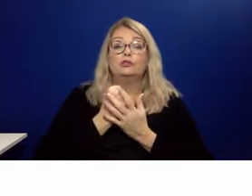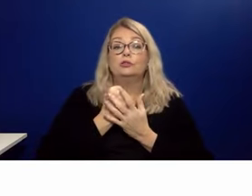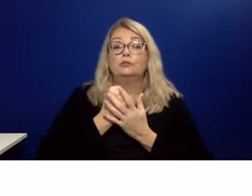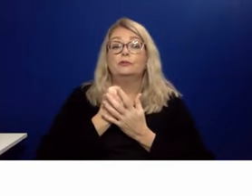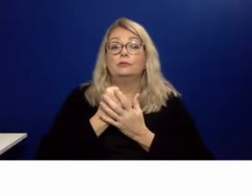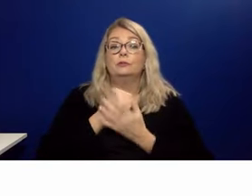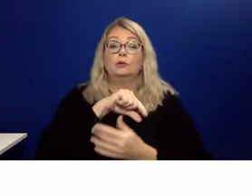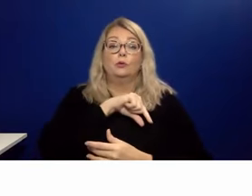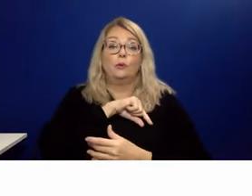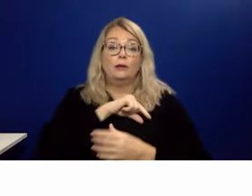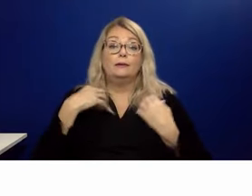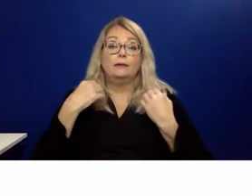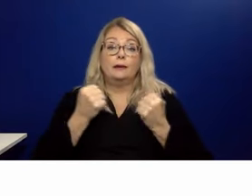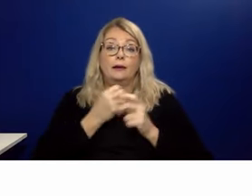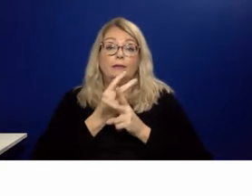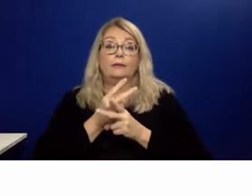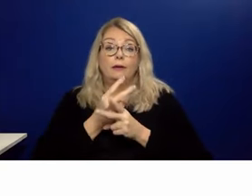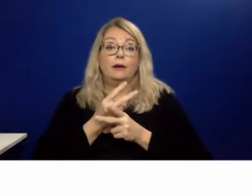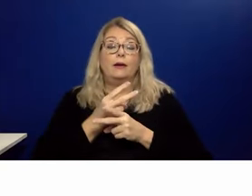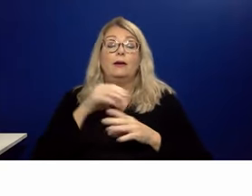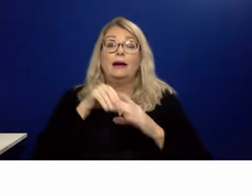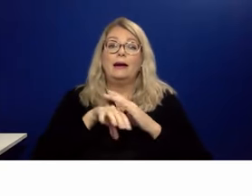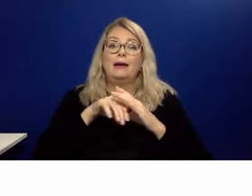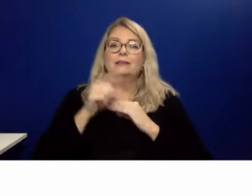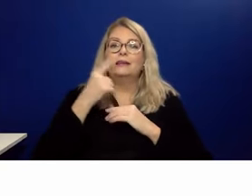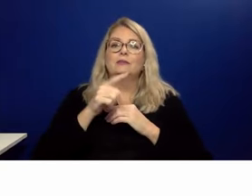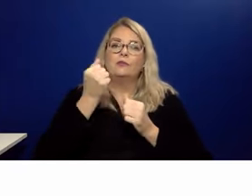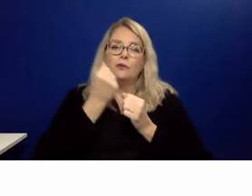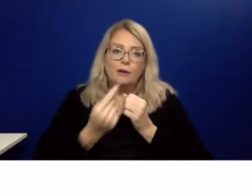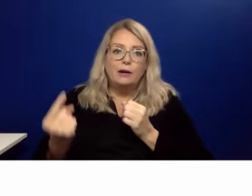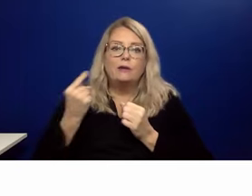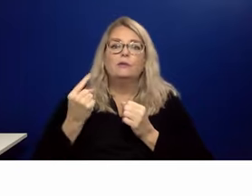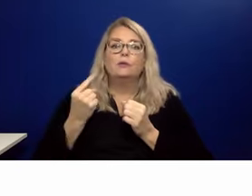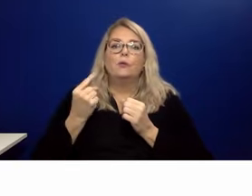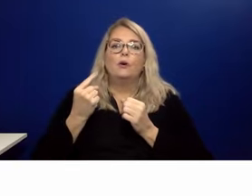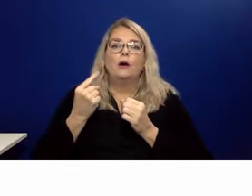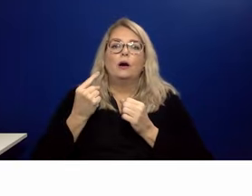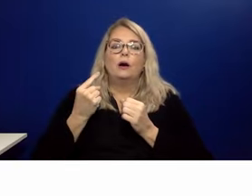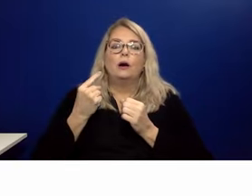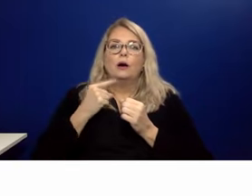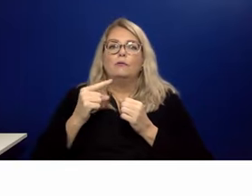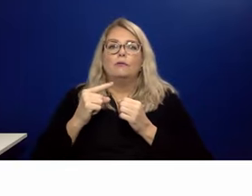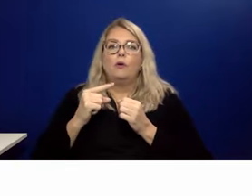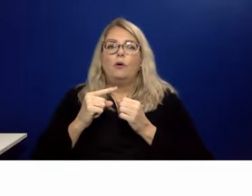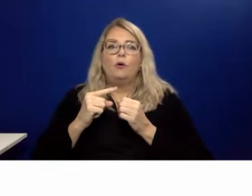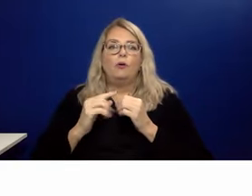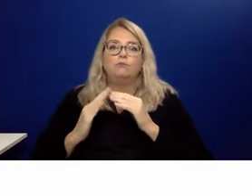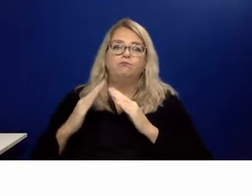again, access for everyone to achieve their optimal health, right? Health care is